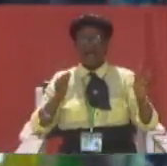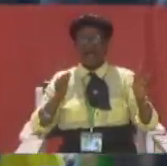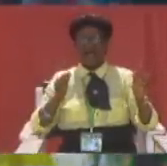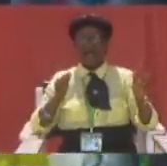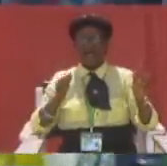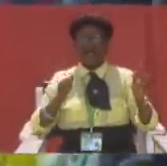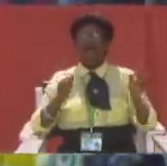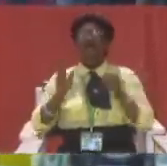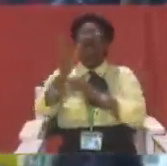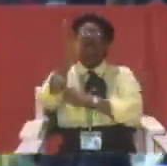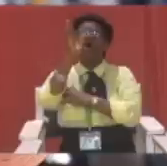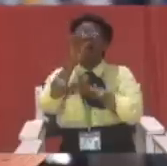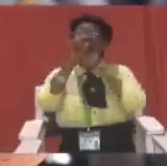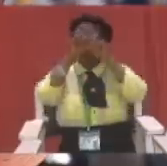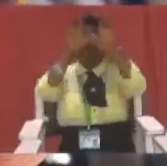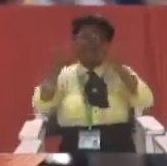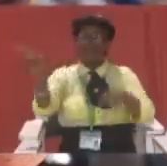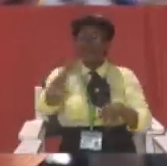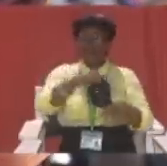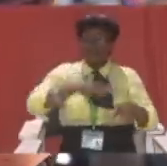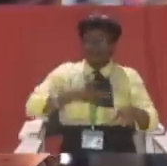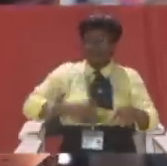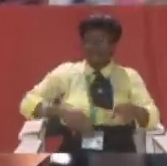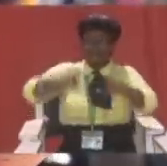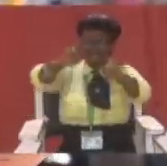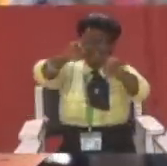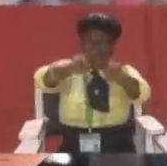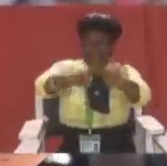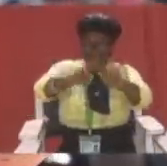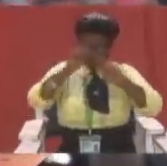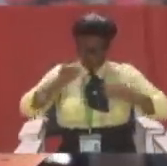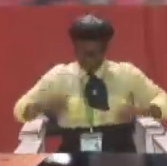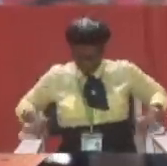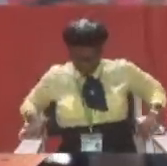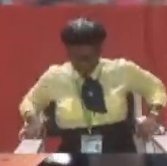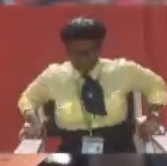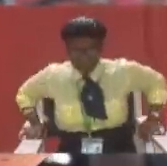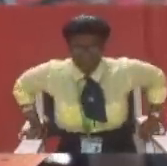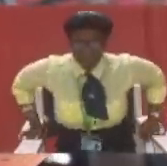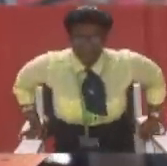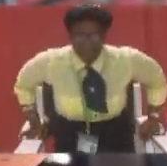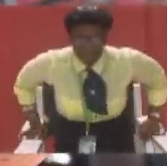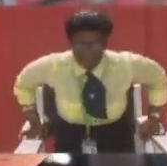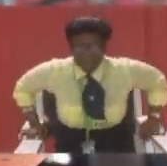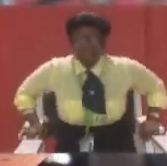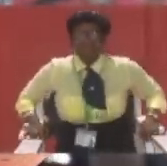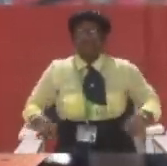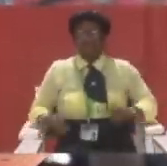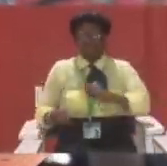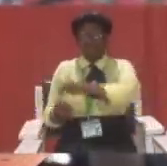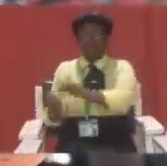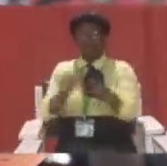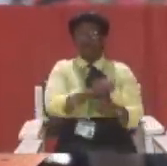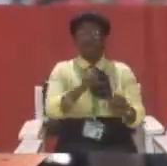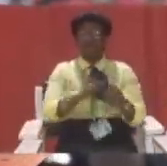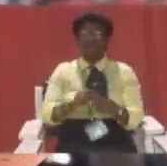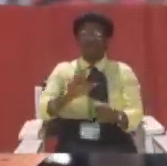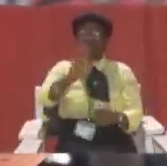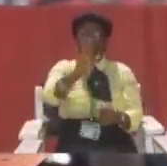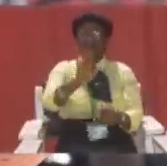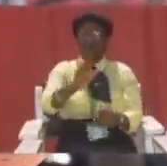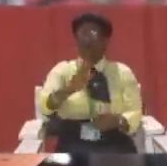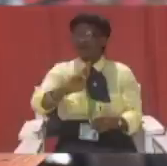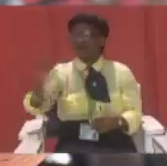God bless you. You may please be seated. You may turn to your right and to your left